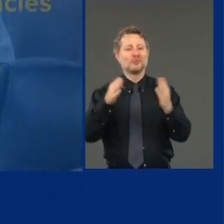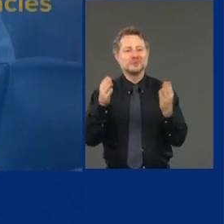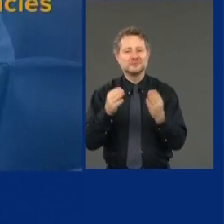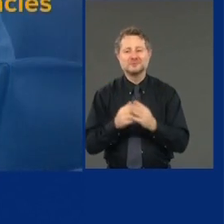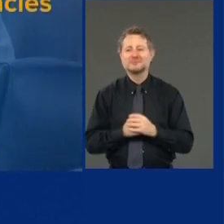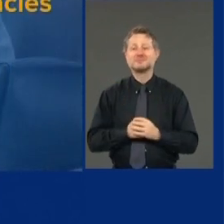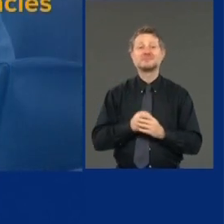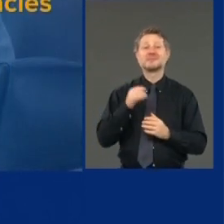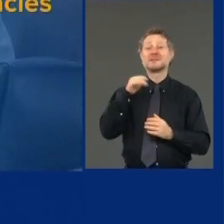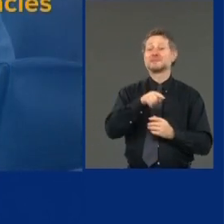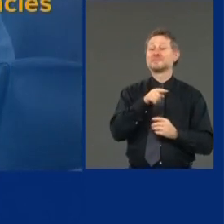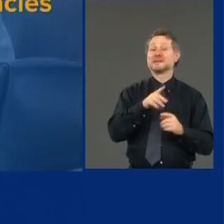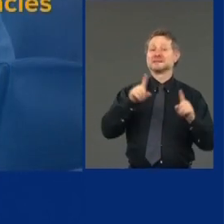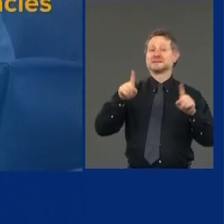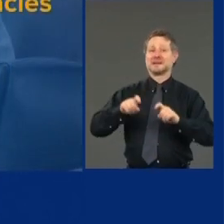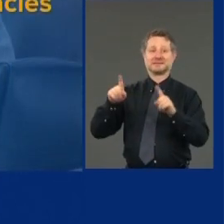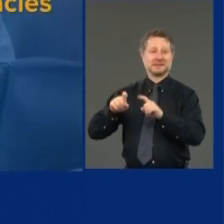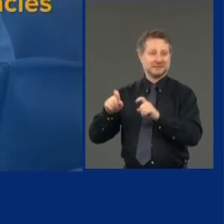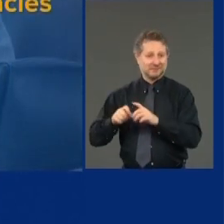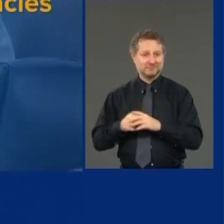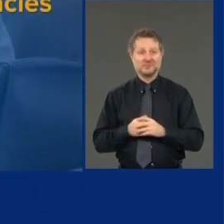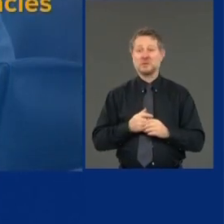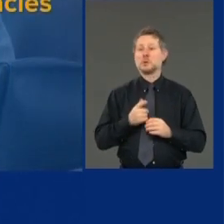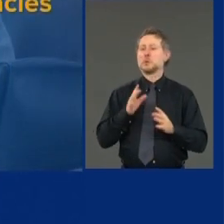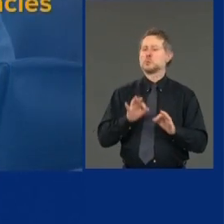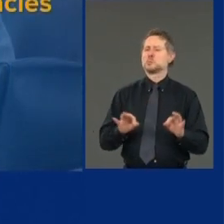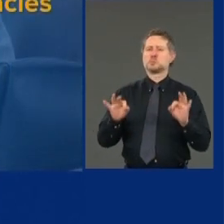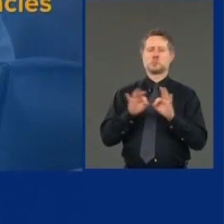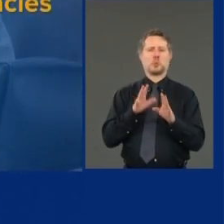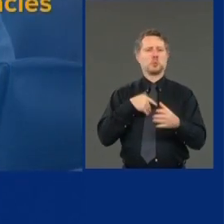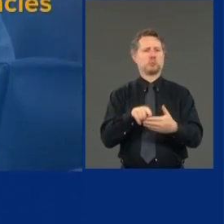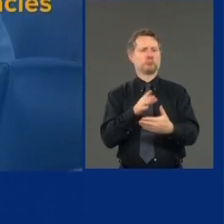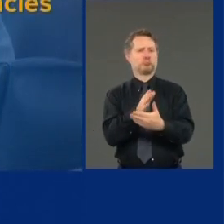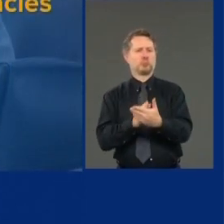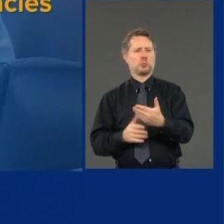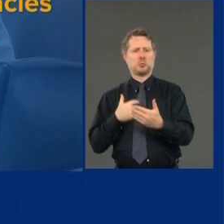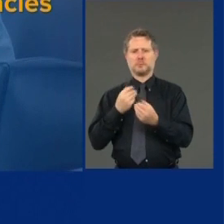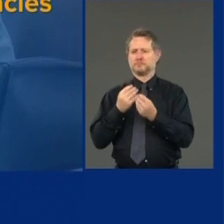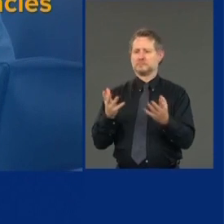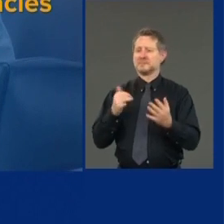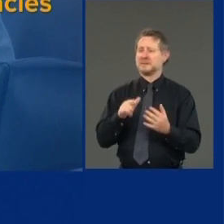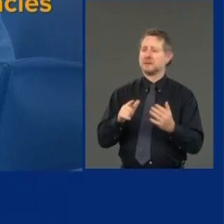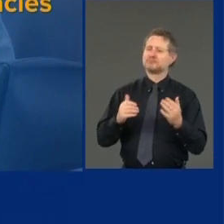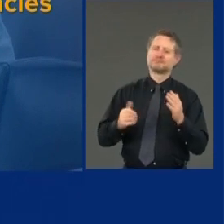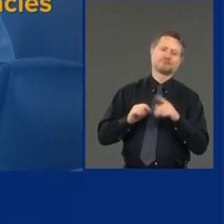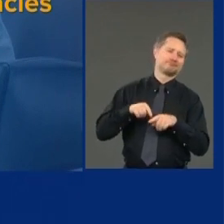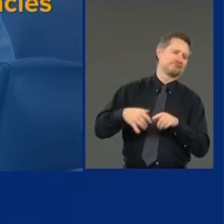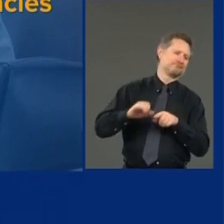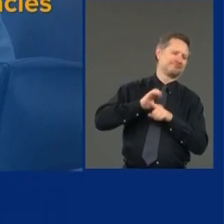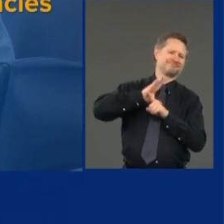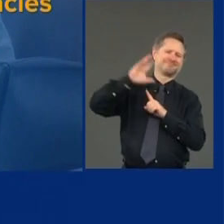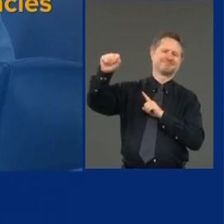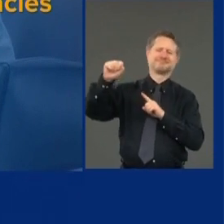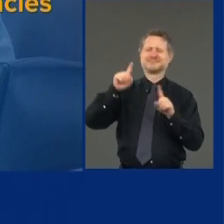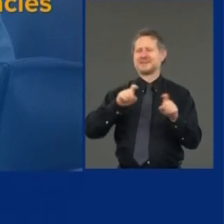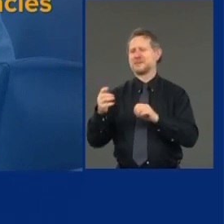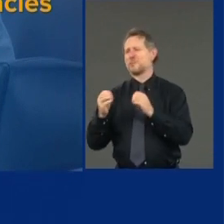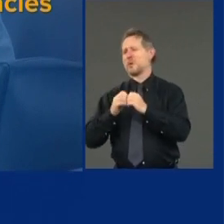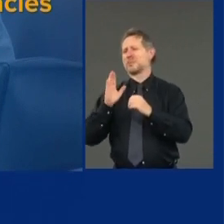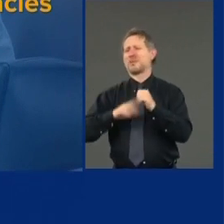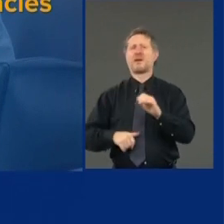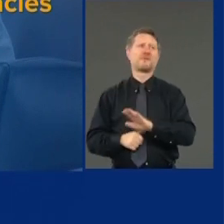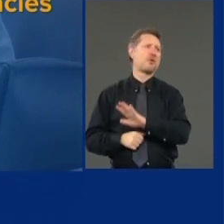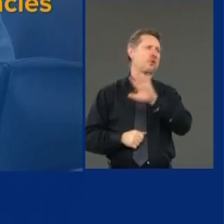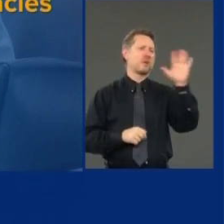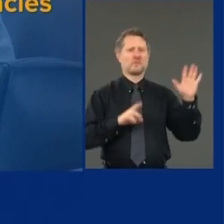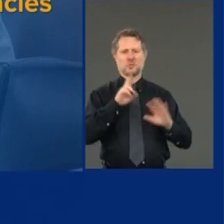Testing is a big component of all of this. New York State tests more than any other state per capita. We test more than any